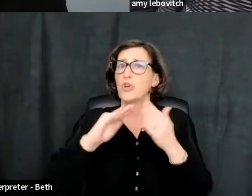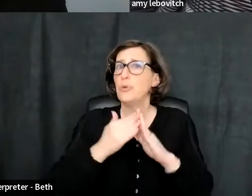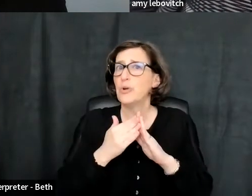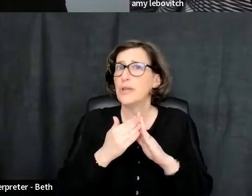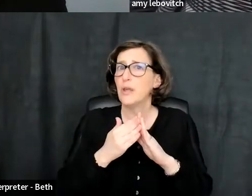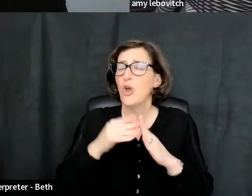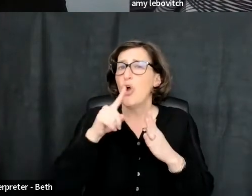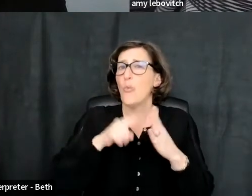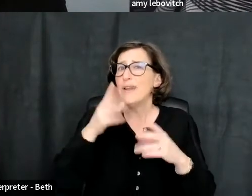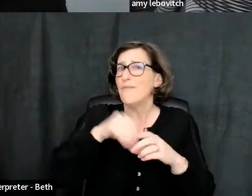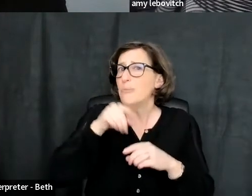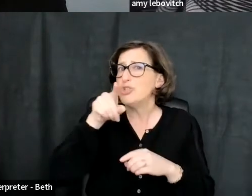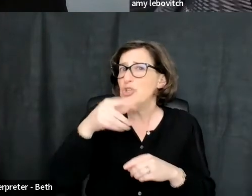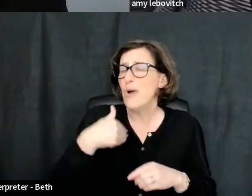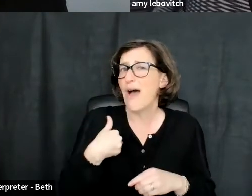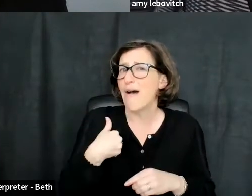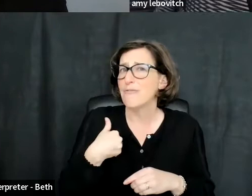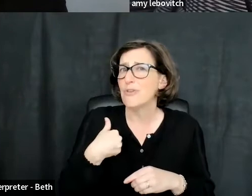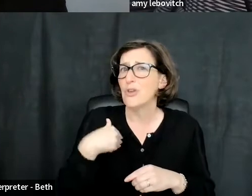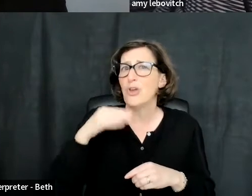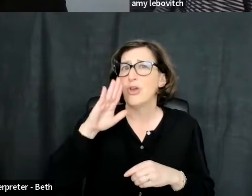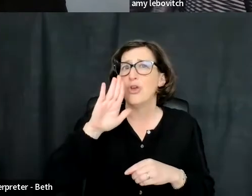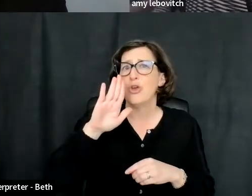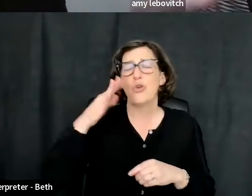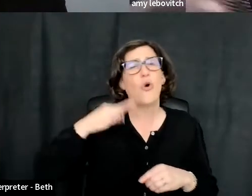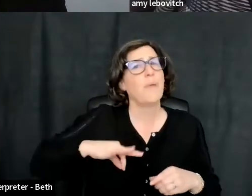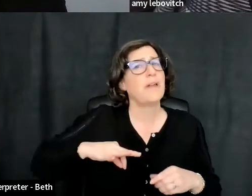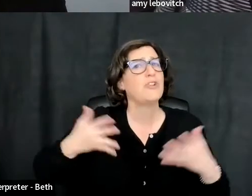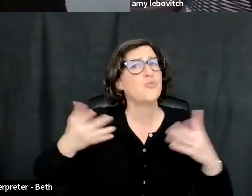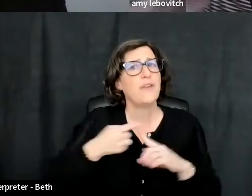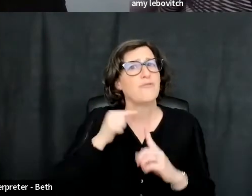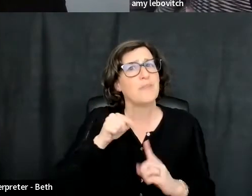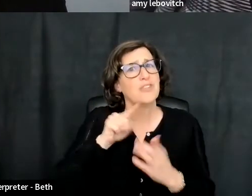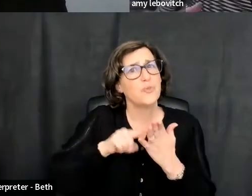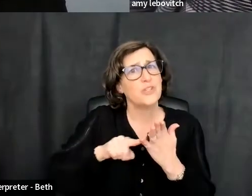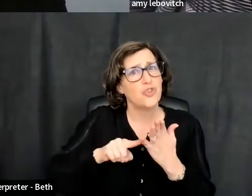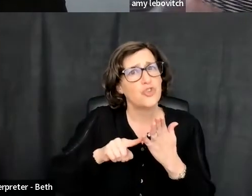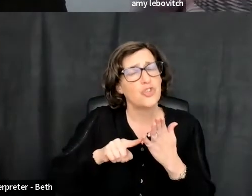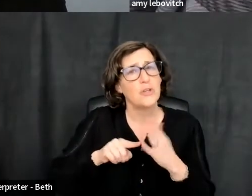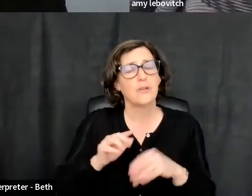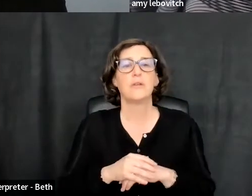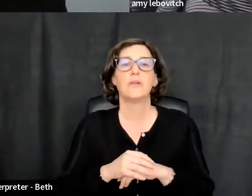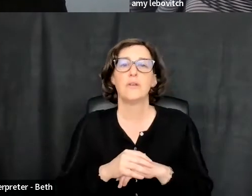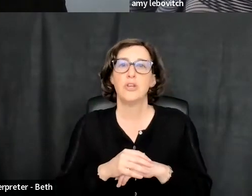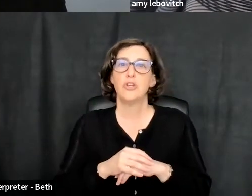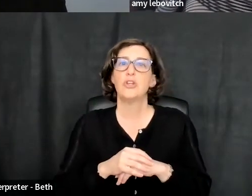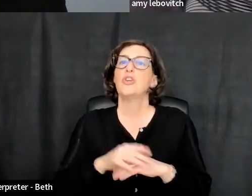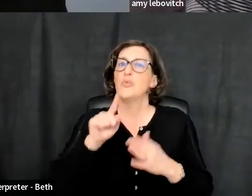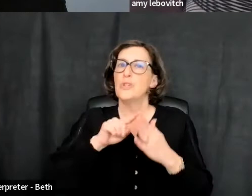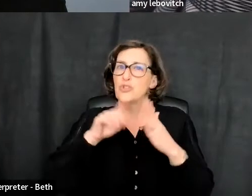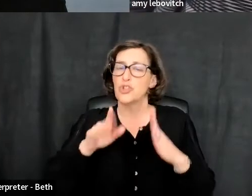do you have? And what do you gain from this kind of research? So like researchers needing to be super upfront about what they get out of